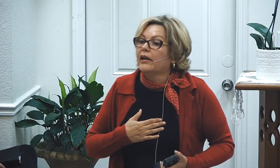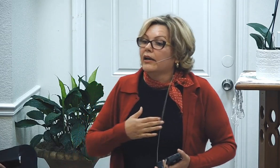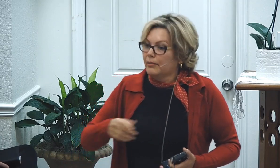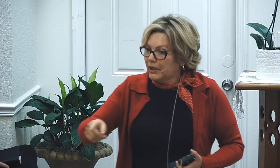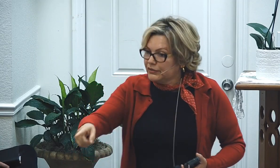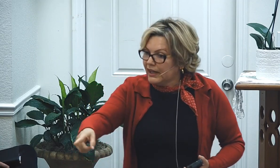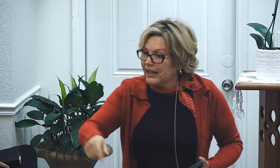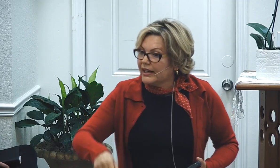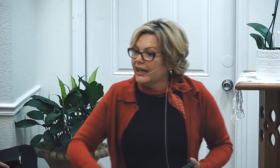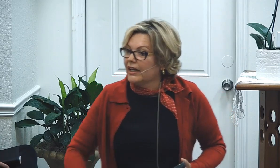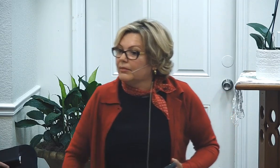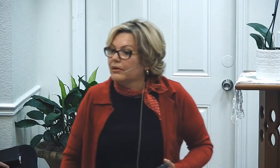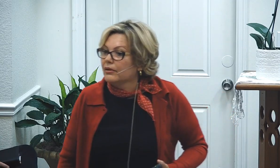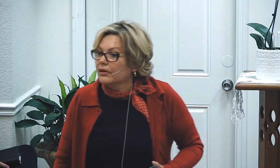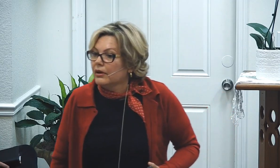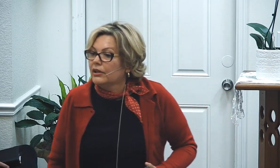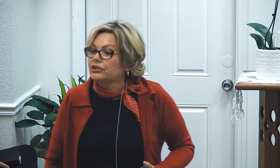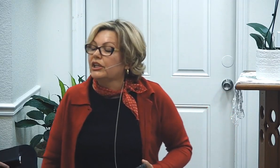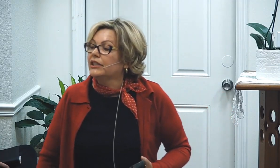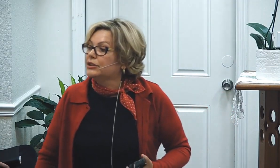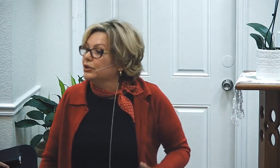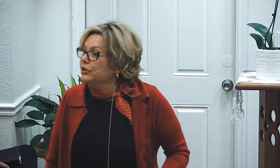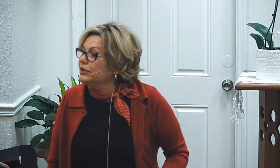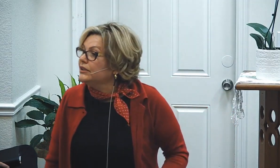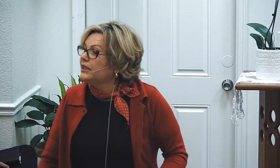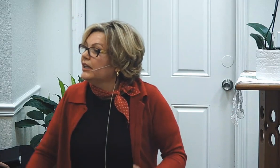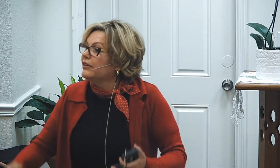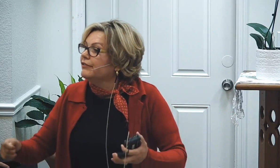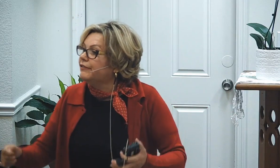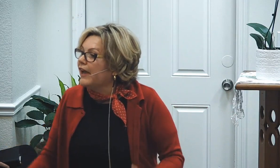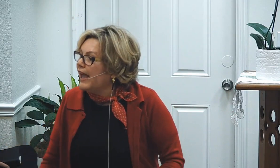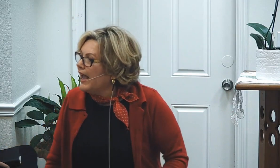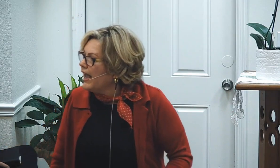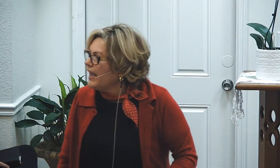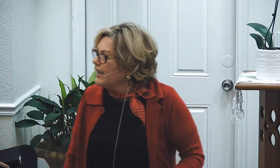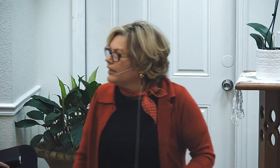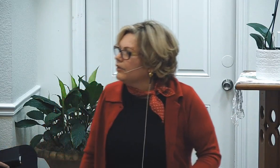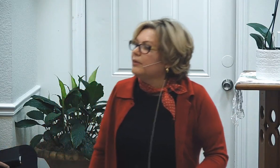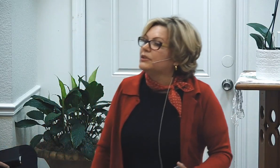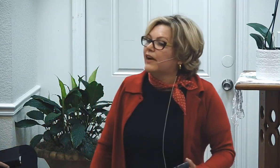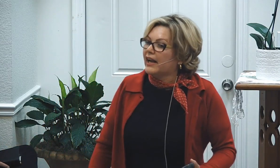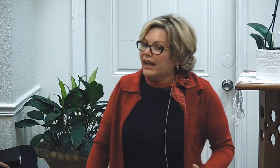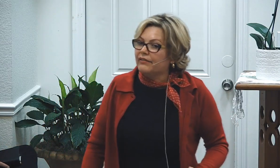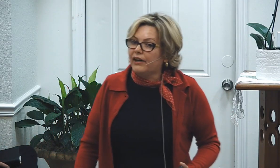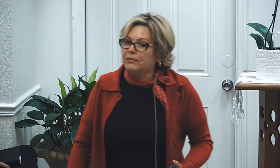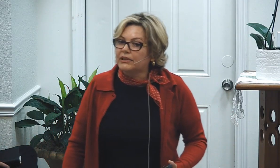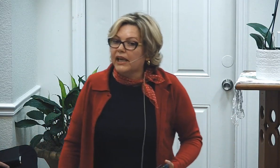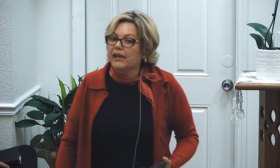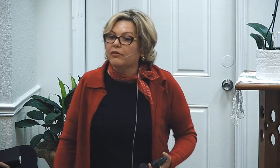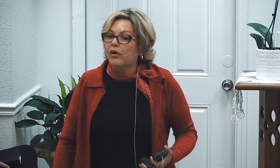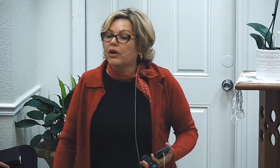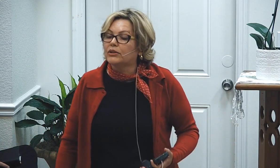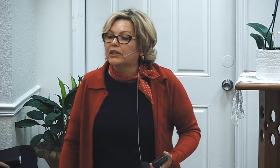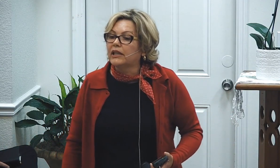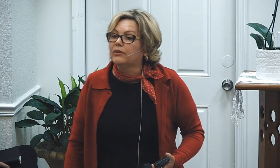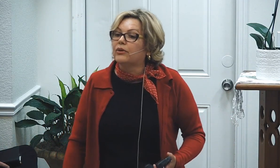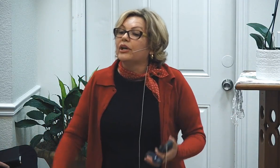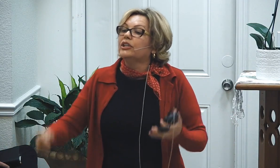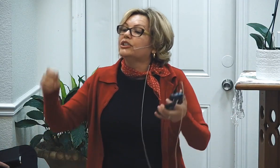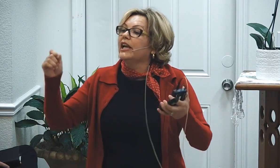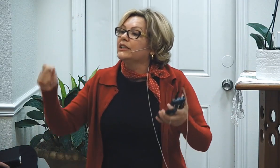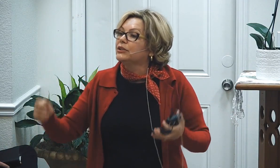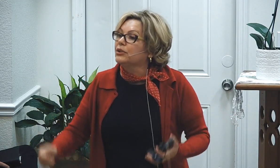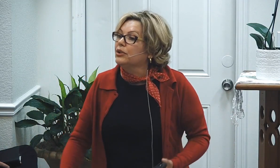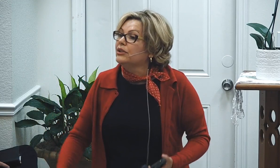Maranatha means? You can answer, Caleb. Jesus comes. So let us all say